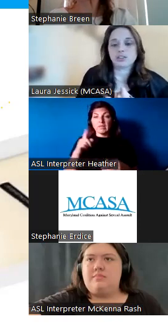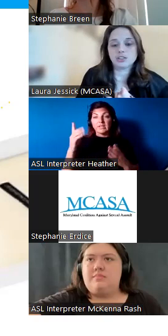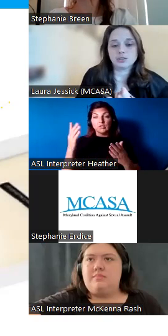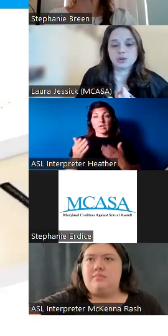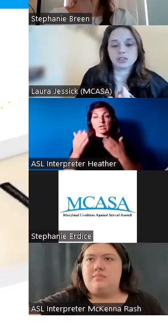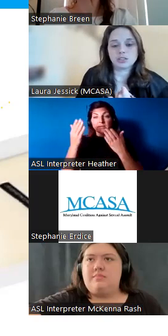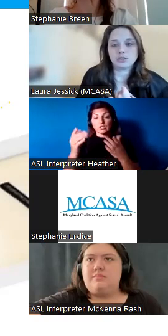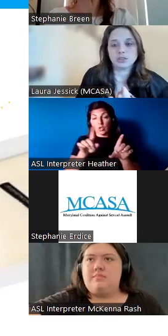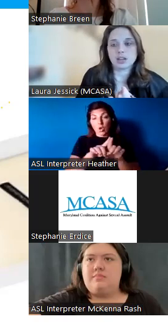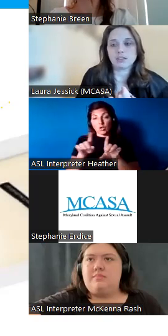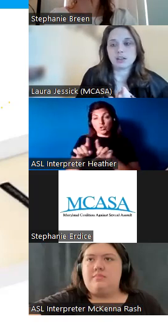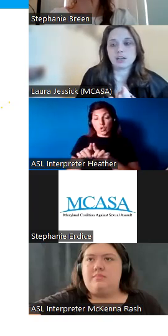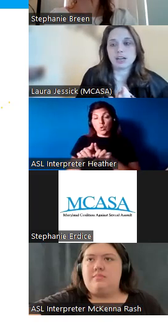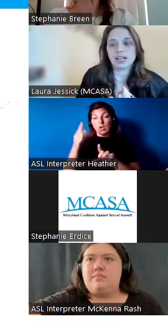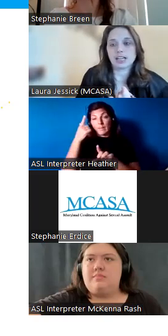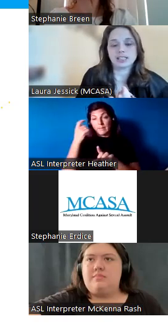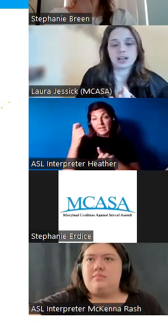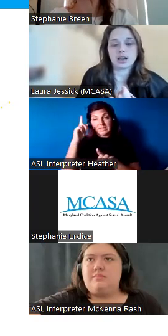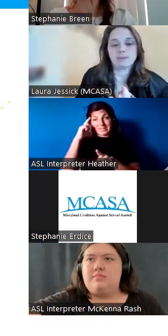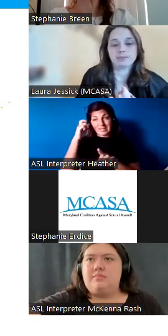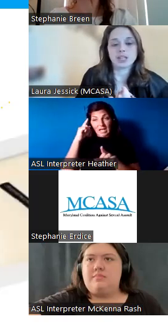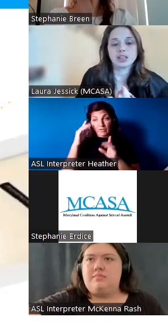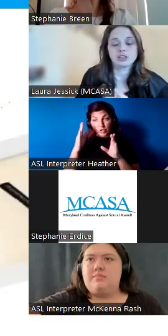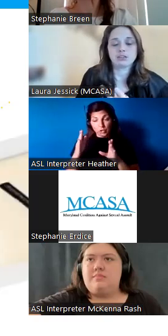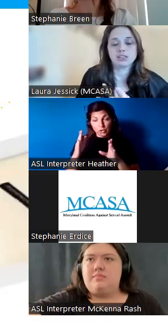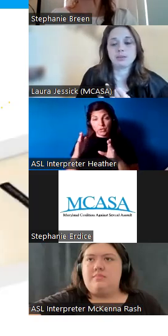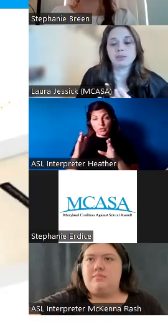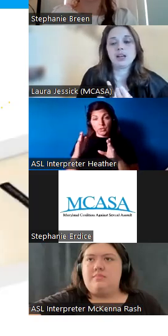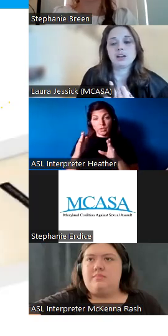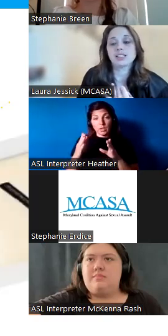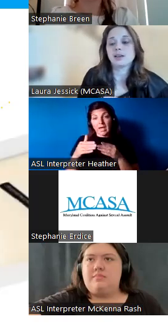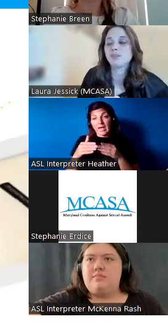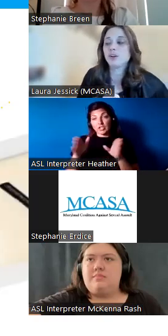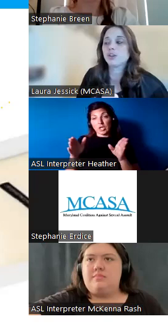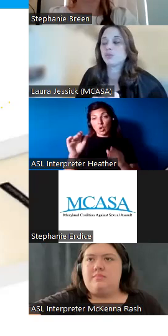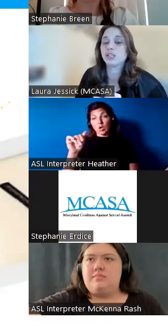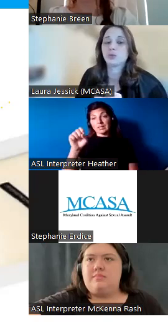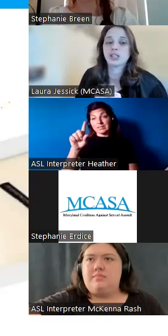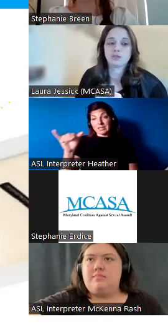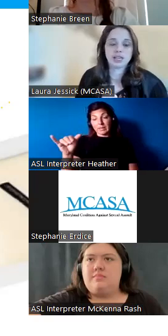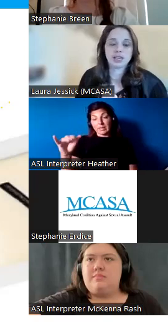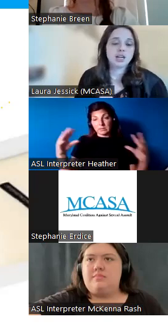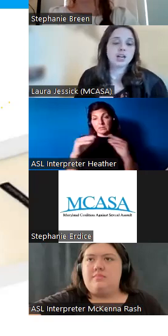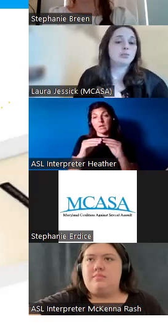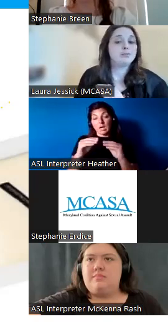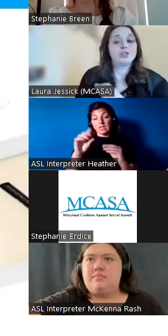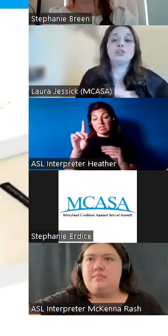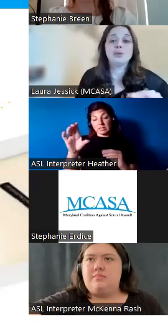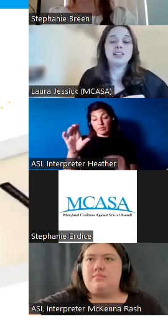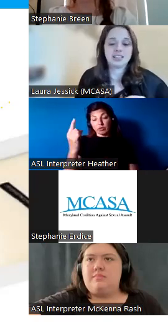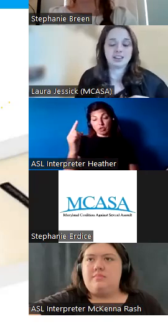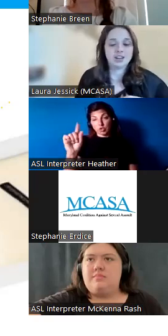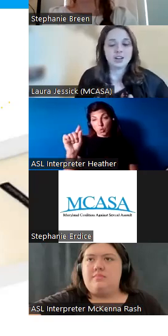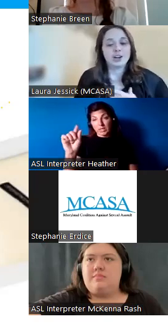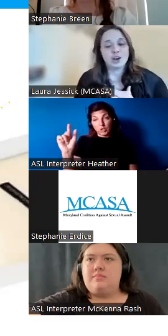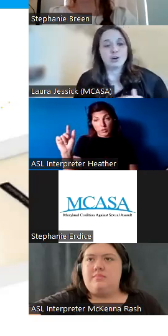recommendations are due to the governor and the General Assembly on December 1st, 2023. So to